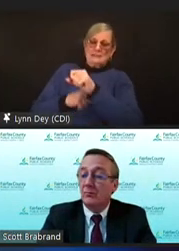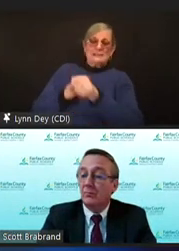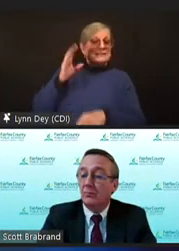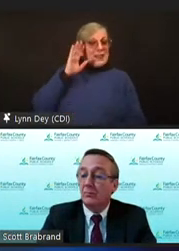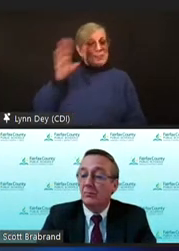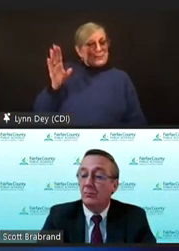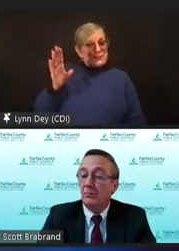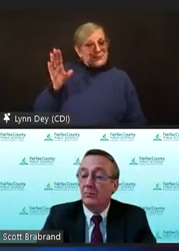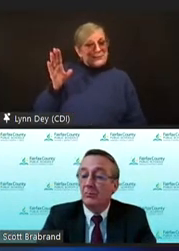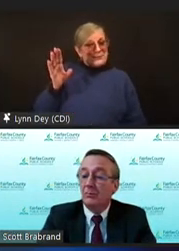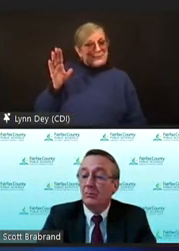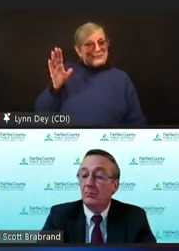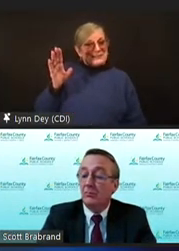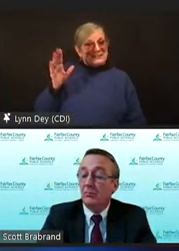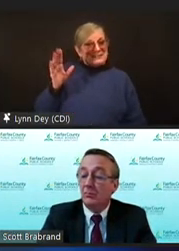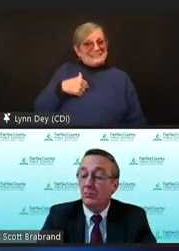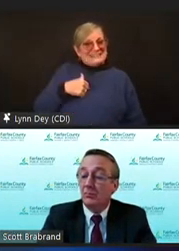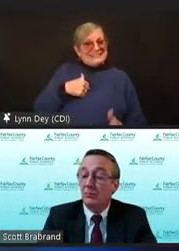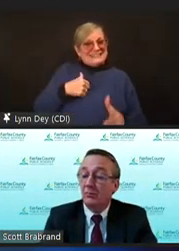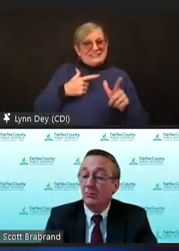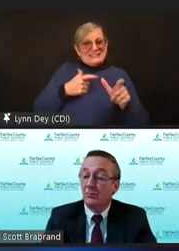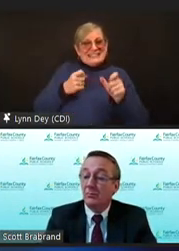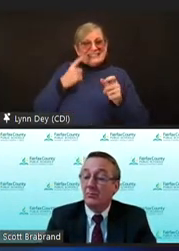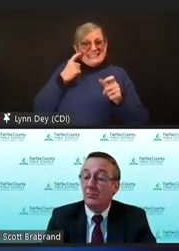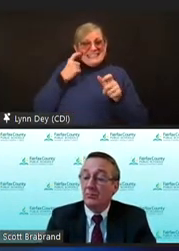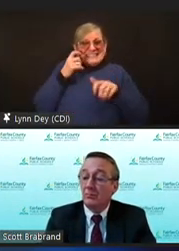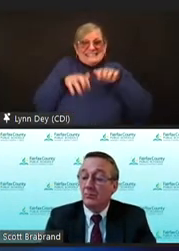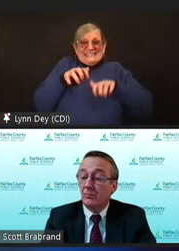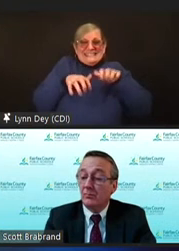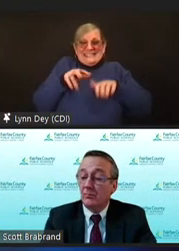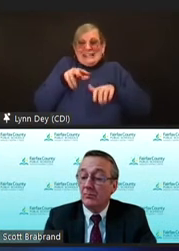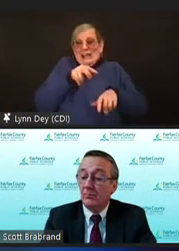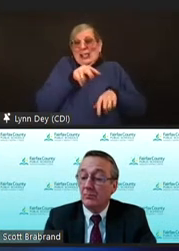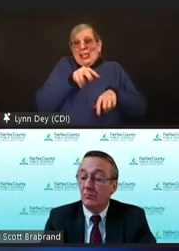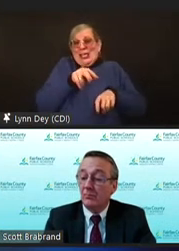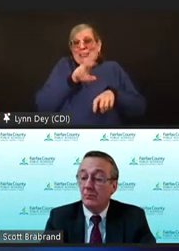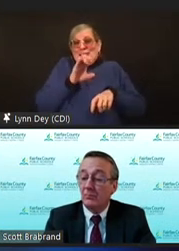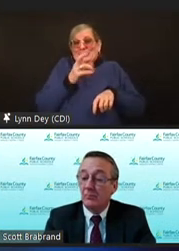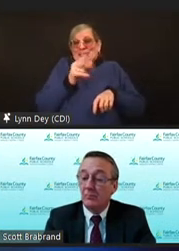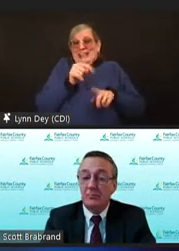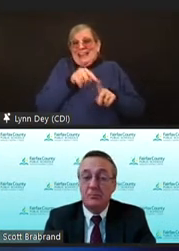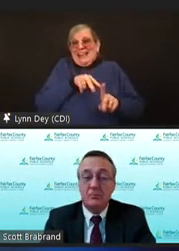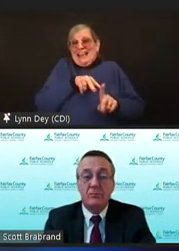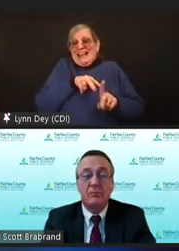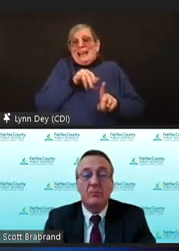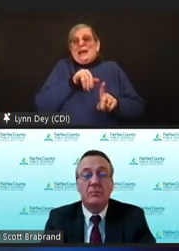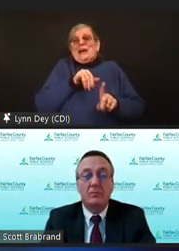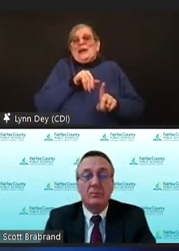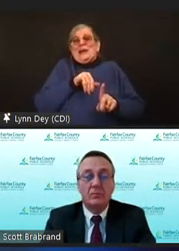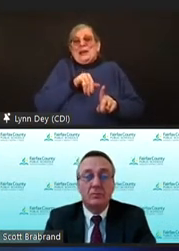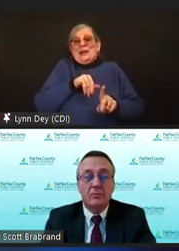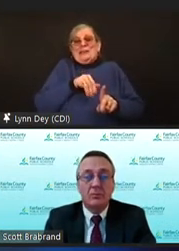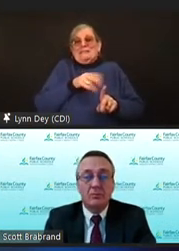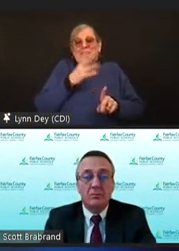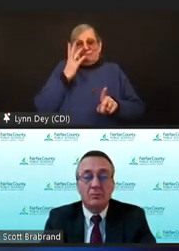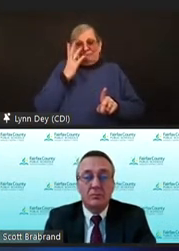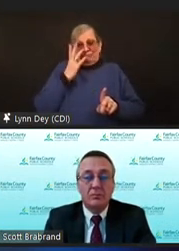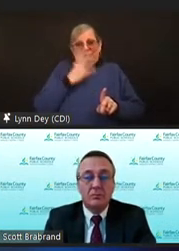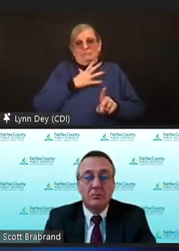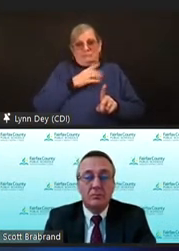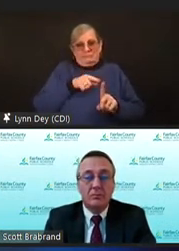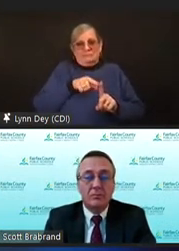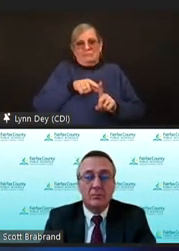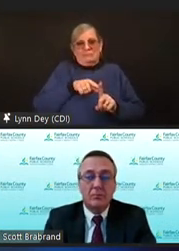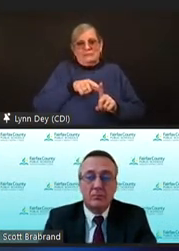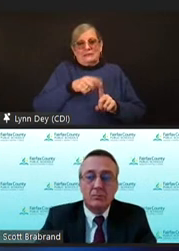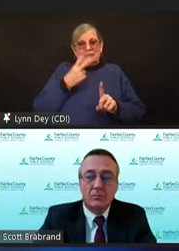Hi, real quick, and I just typed my question in chat as well. Unfortunately, we've seen in a number of states